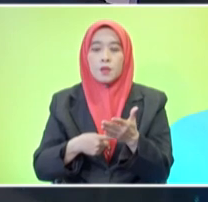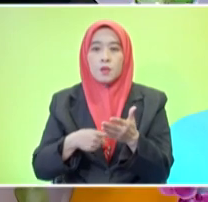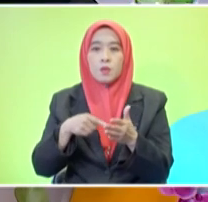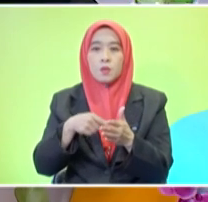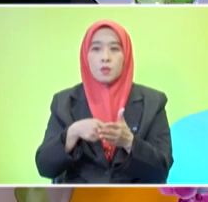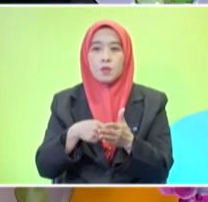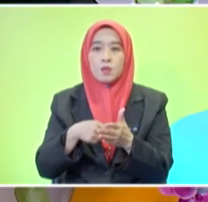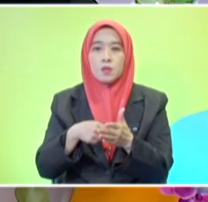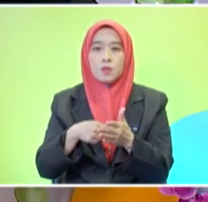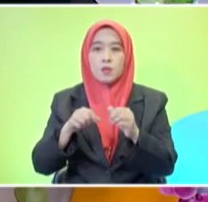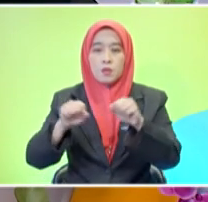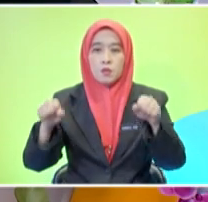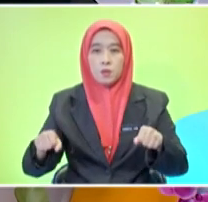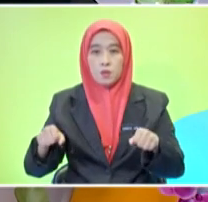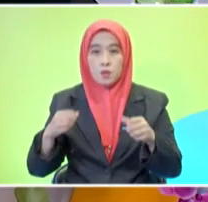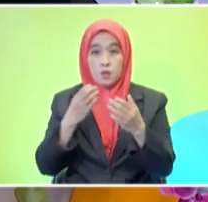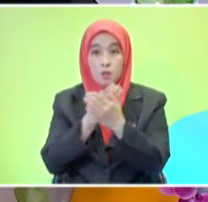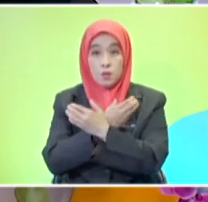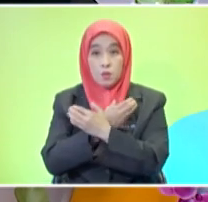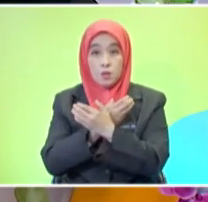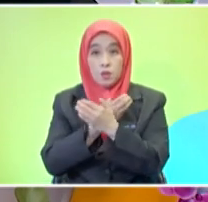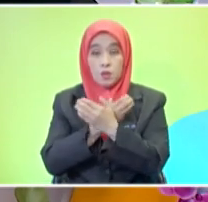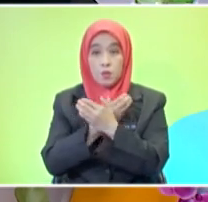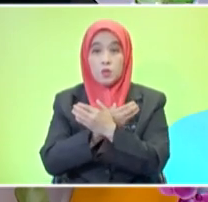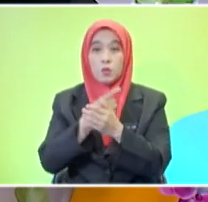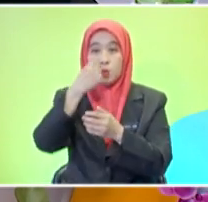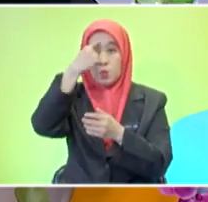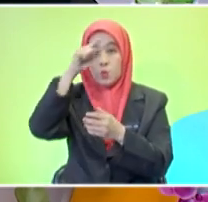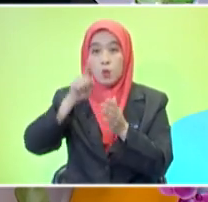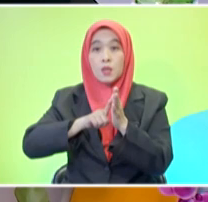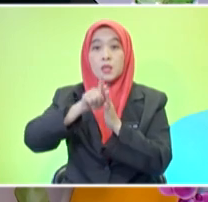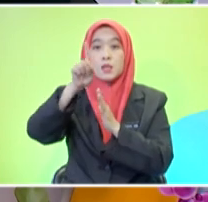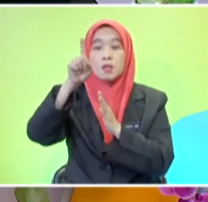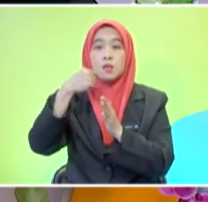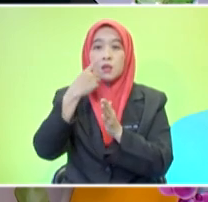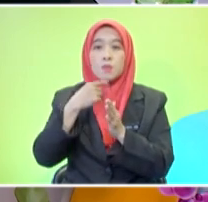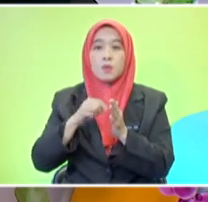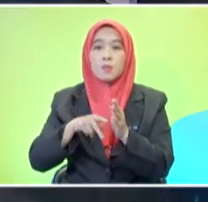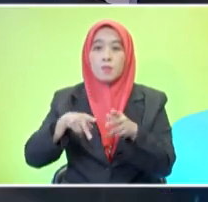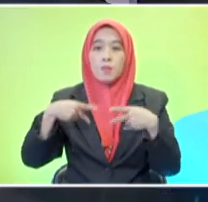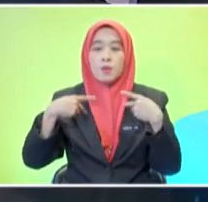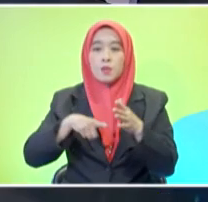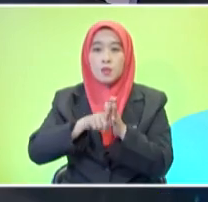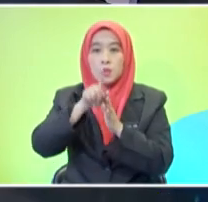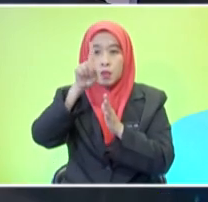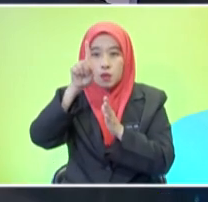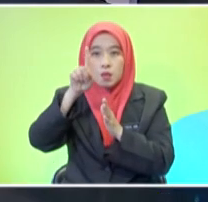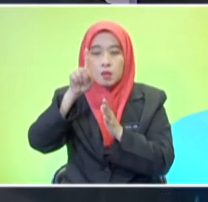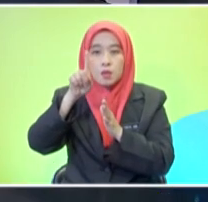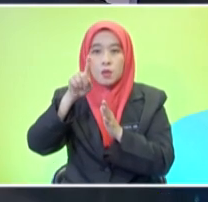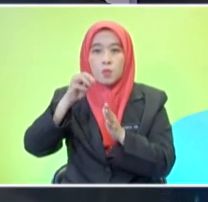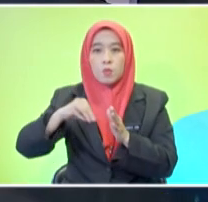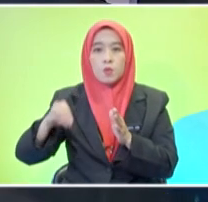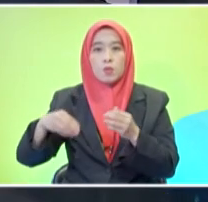faces fierce competition, grows taller. Okay, all right. So my students as well, they have done this